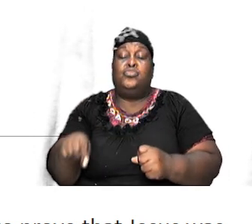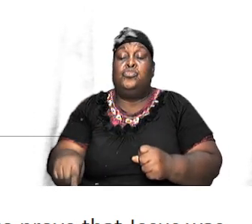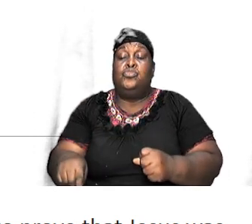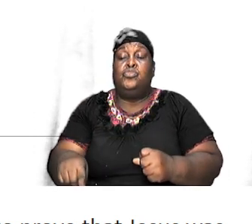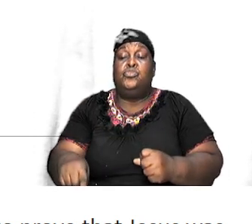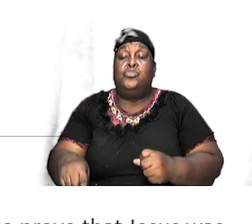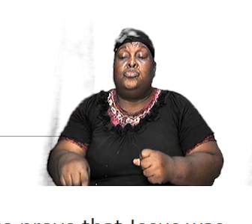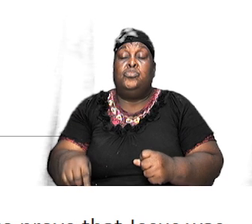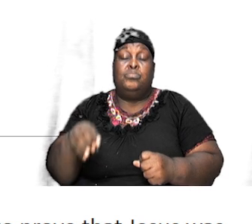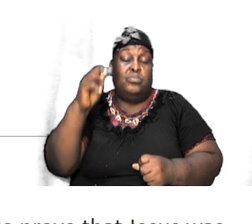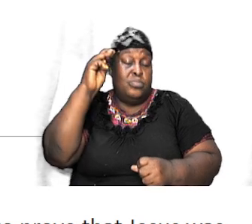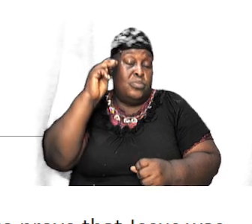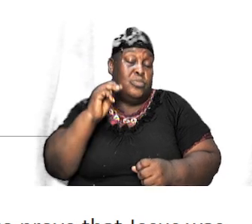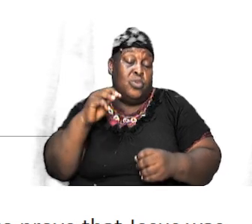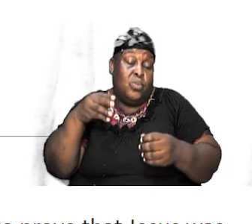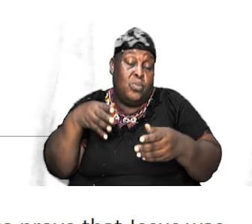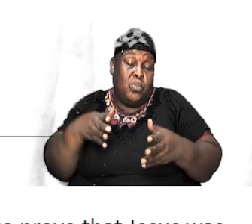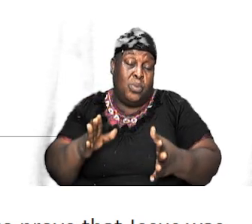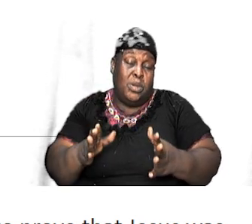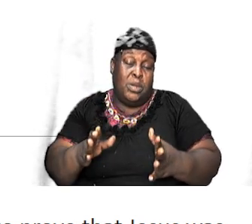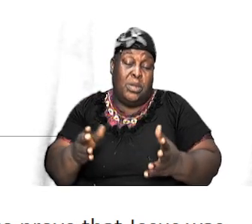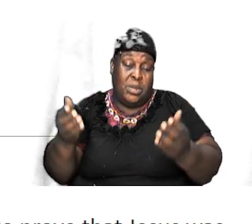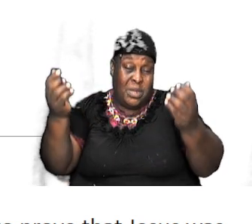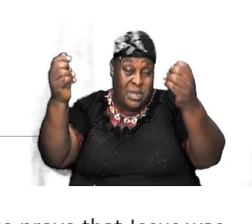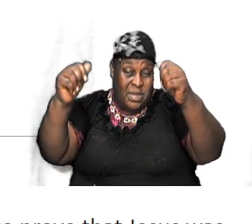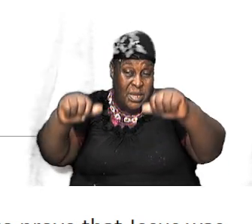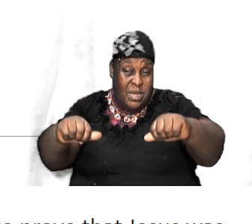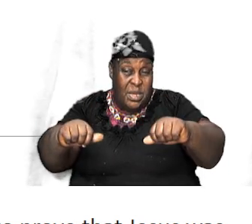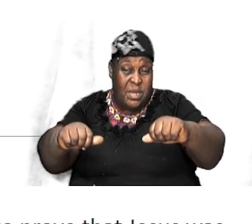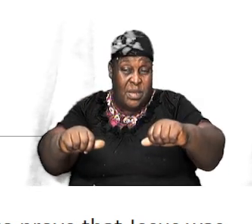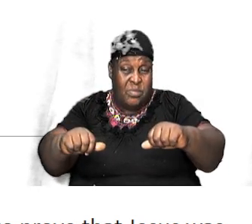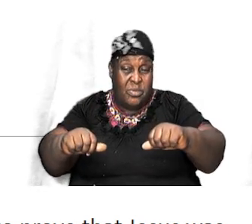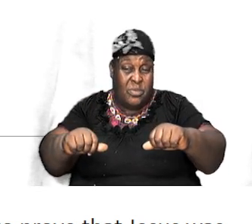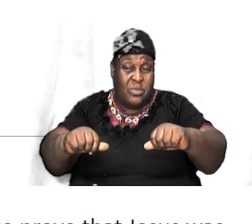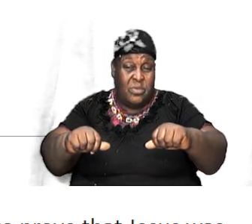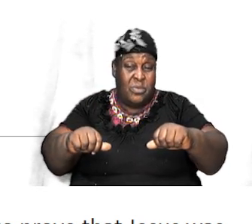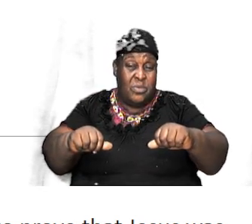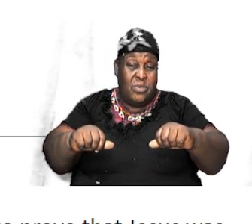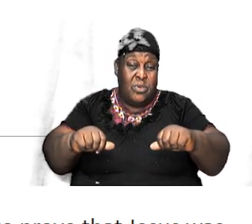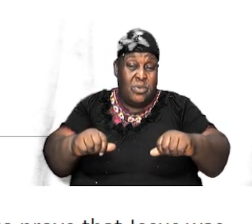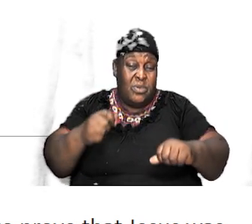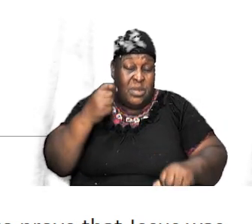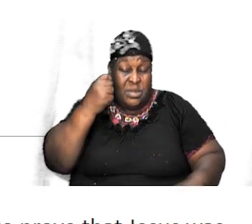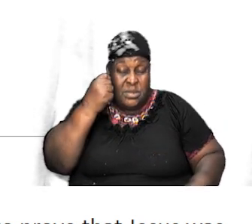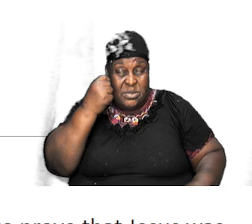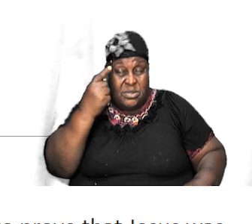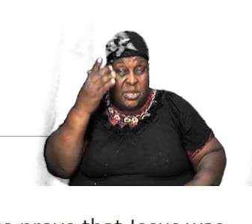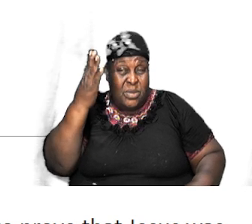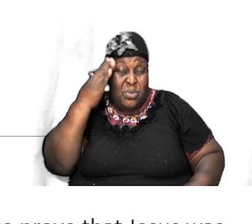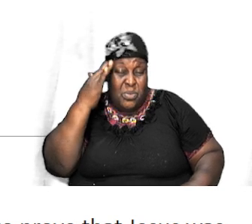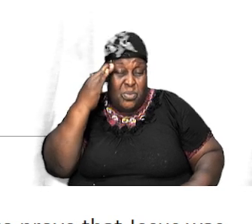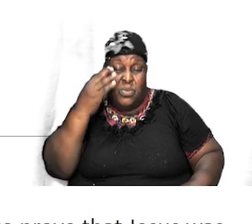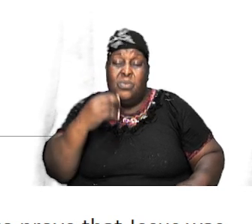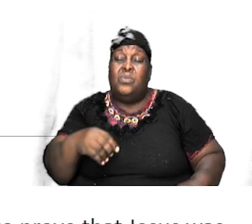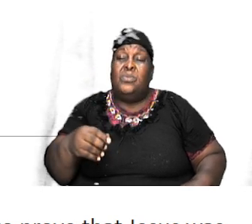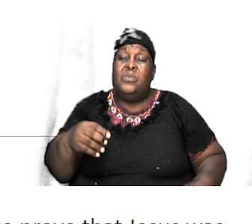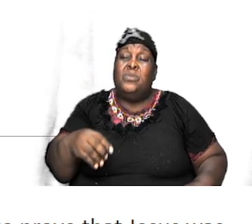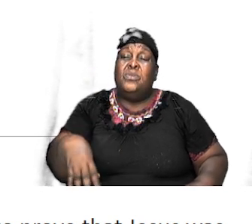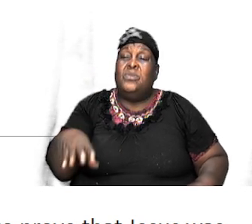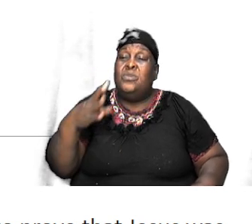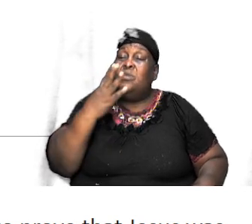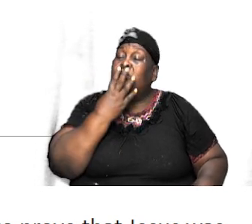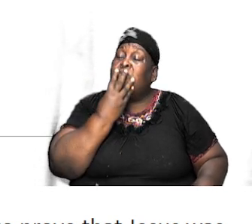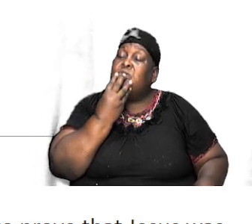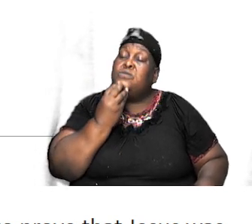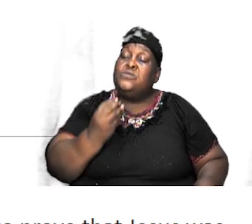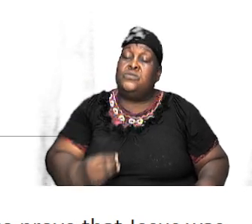know, this is the way you would be able to convince the Jews that he was actually